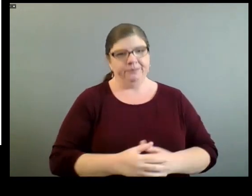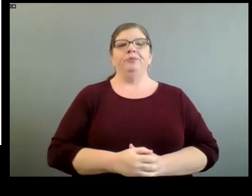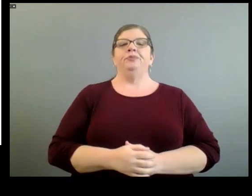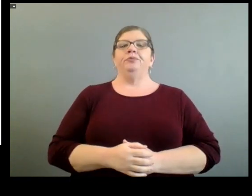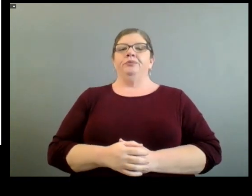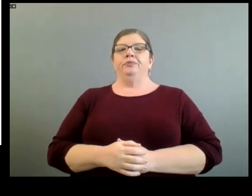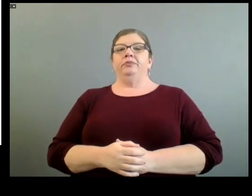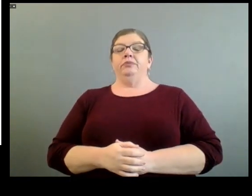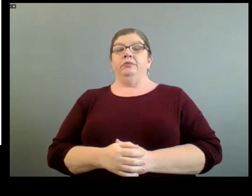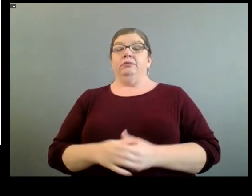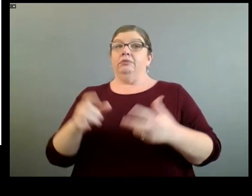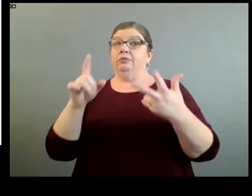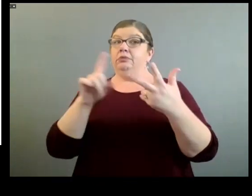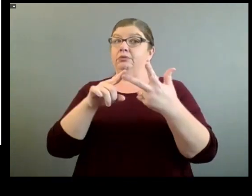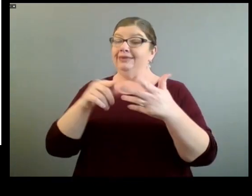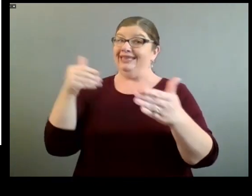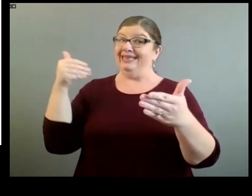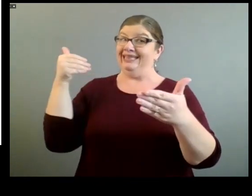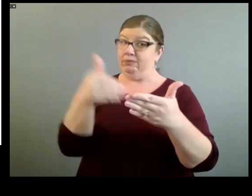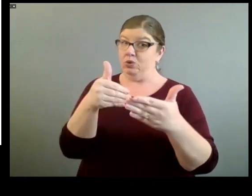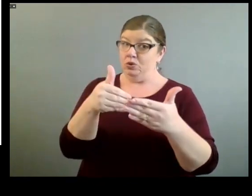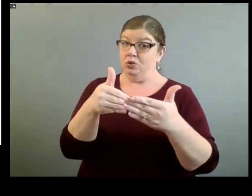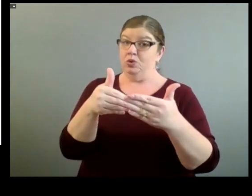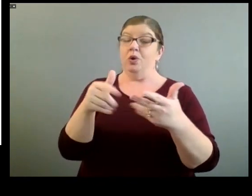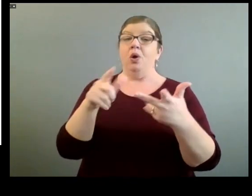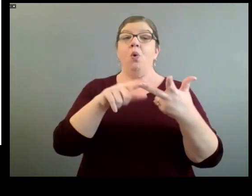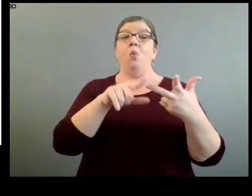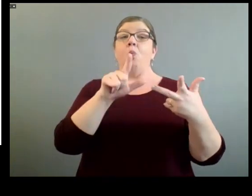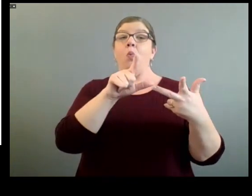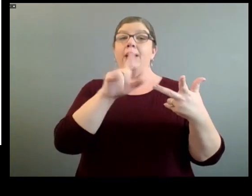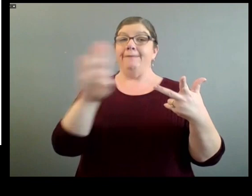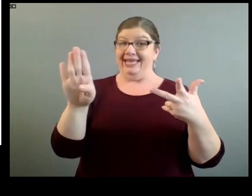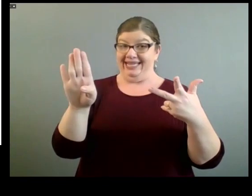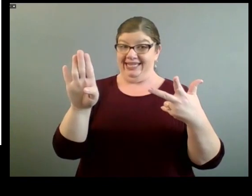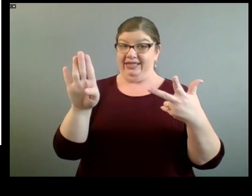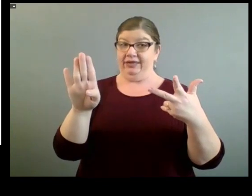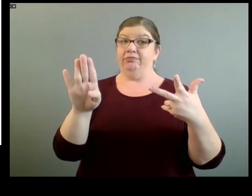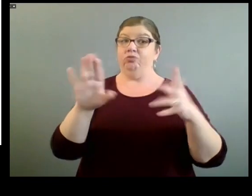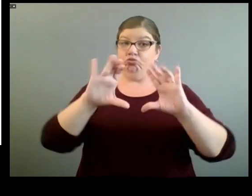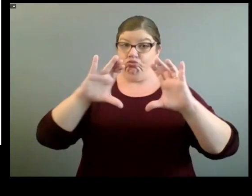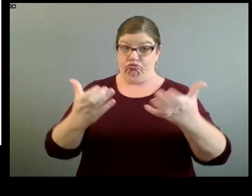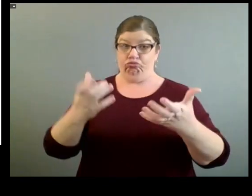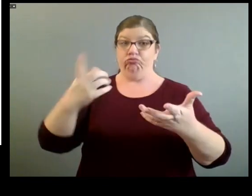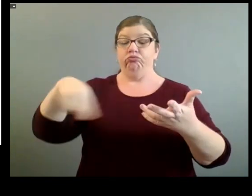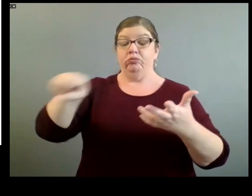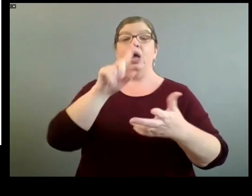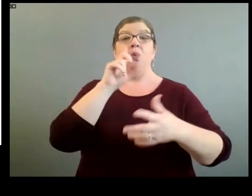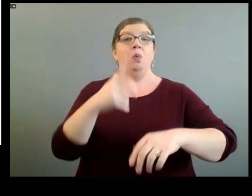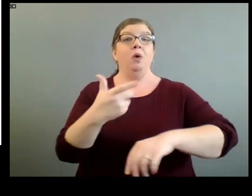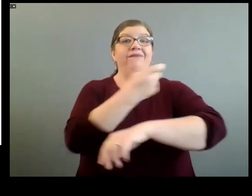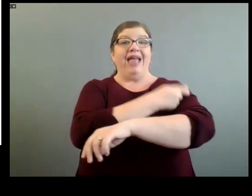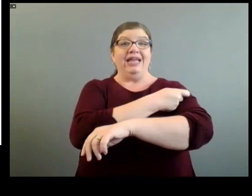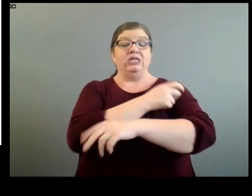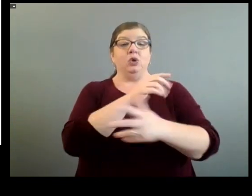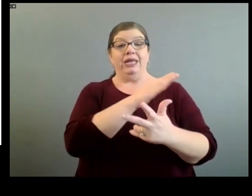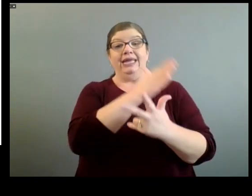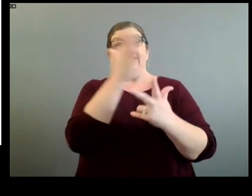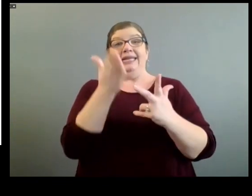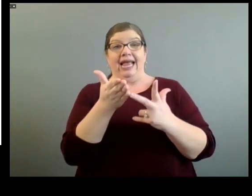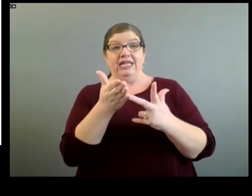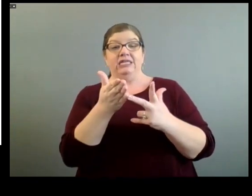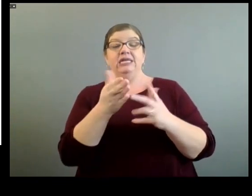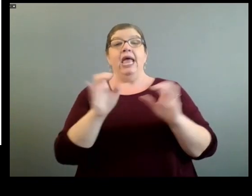Coming very soon are the phase 1B, which means that we will be vaccinating next the